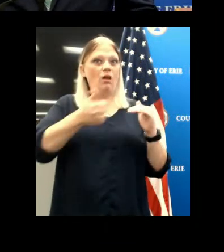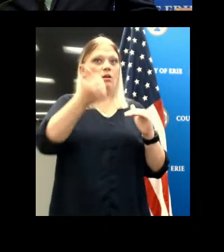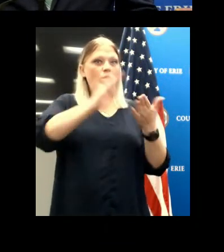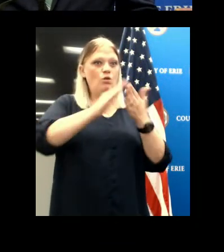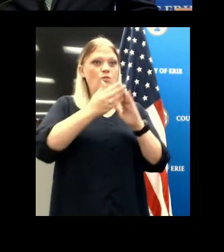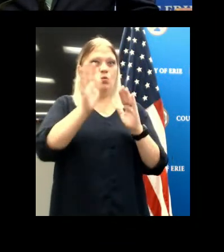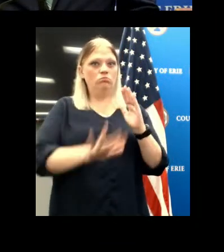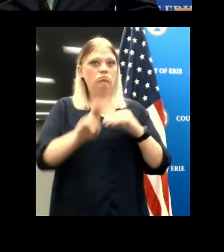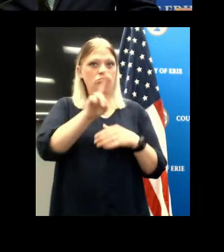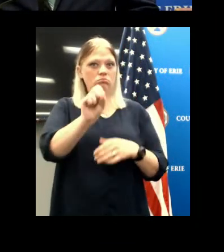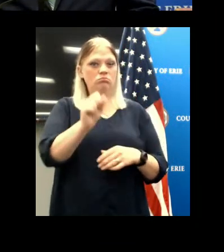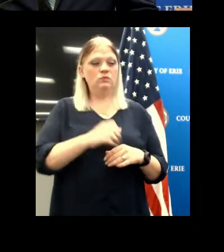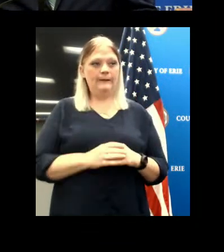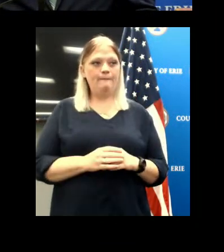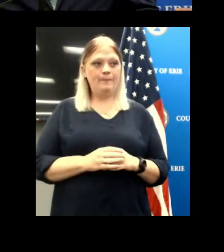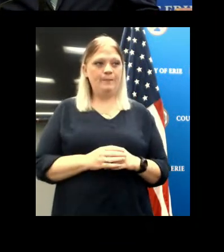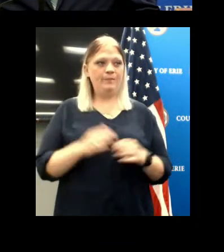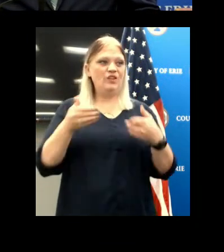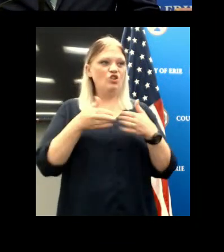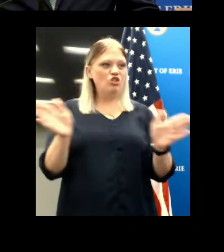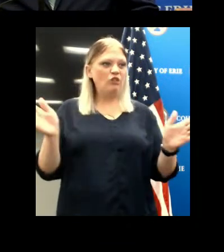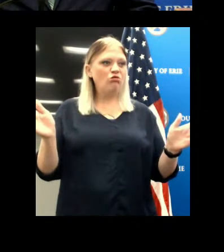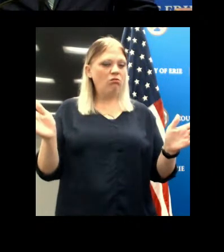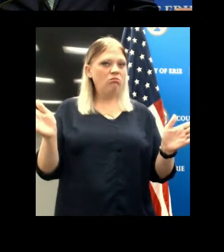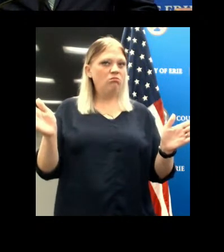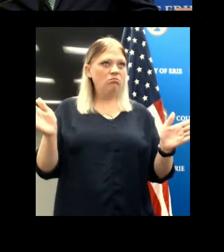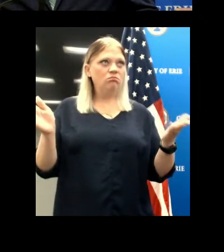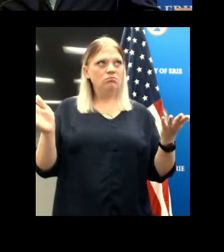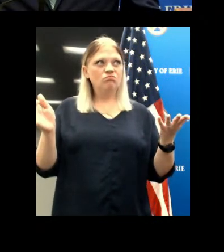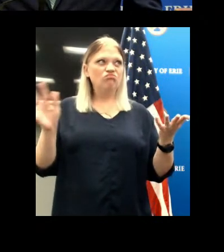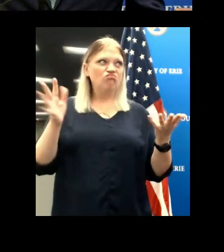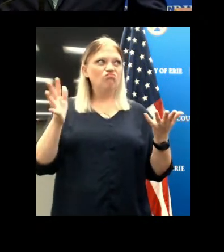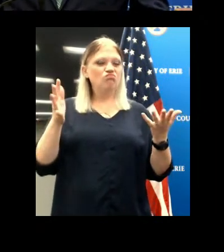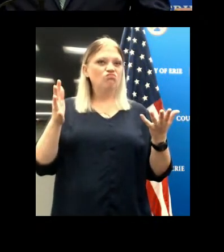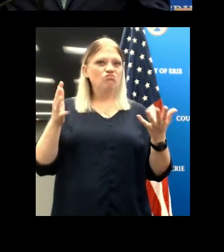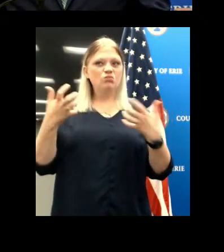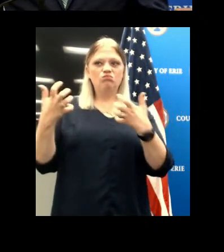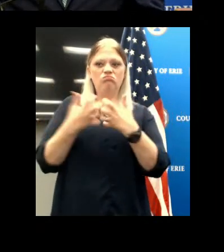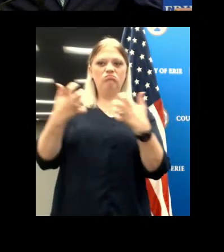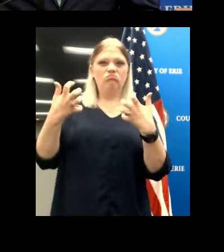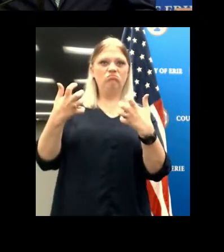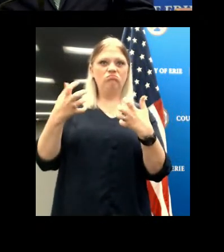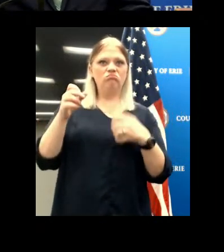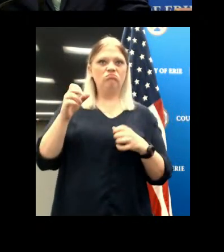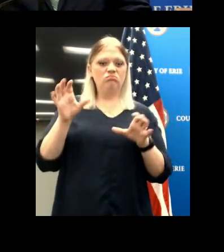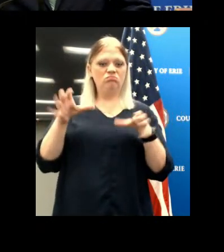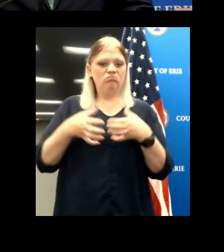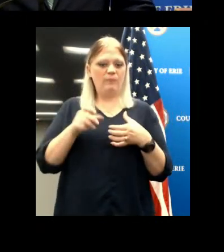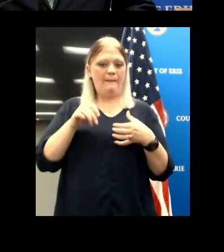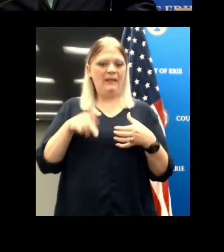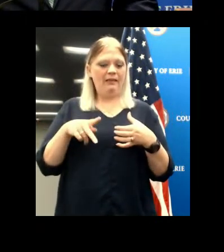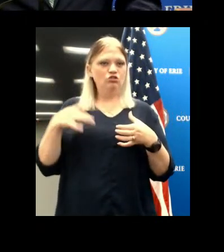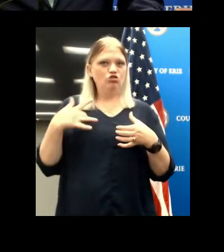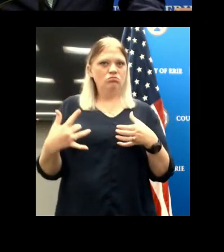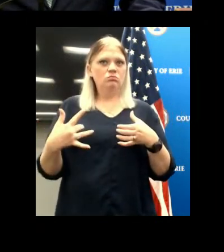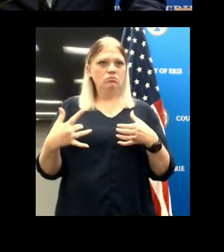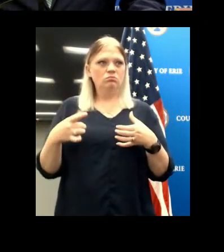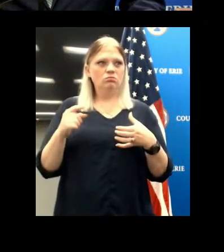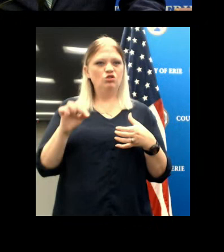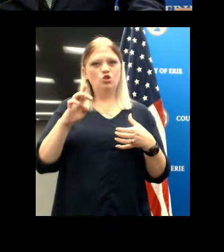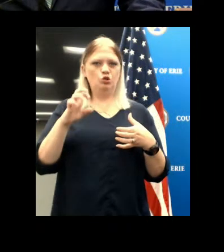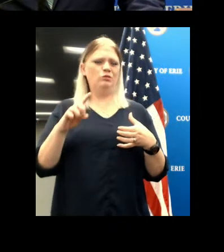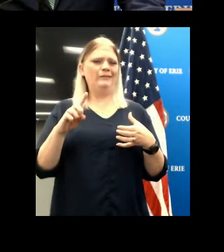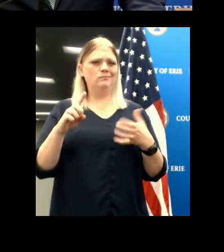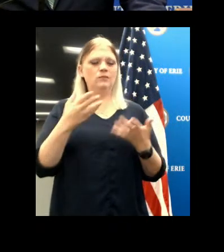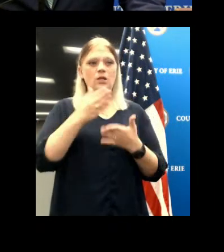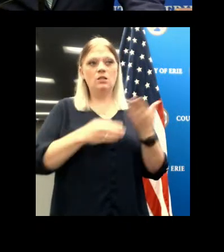United States. And in general, we're right in line with the population trends for our community, which, as I said, some of